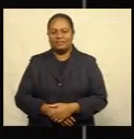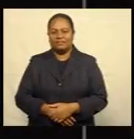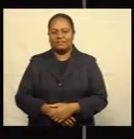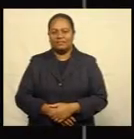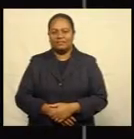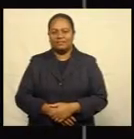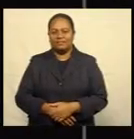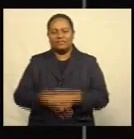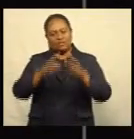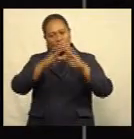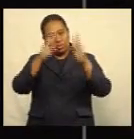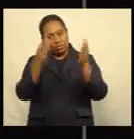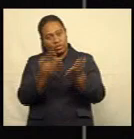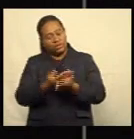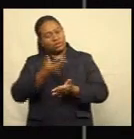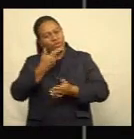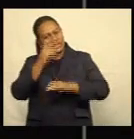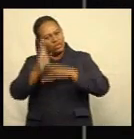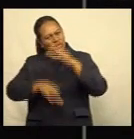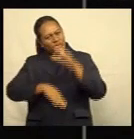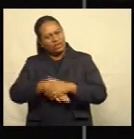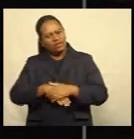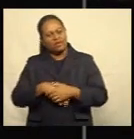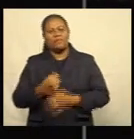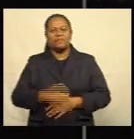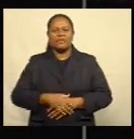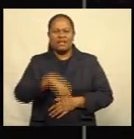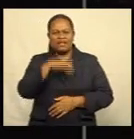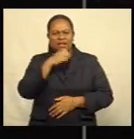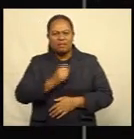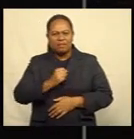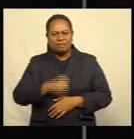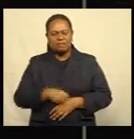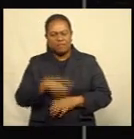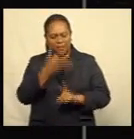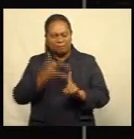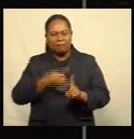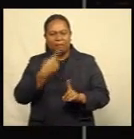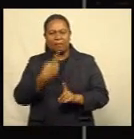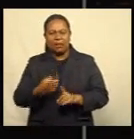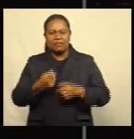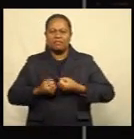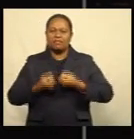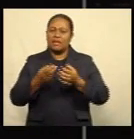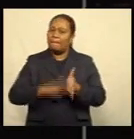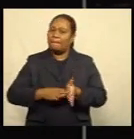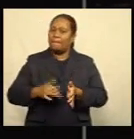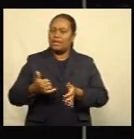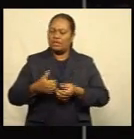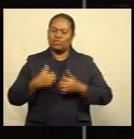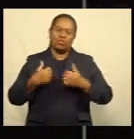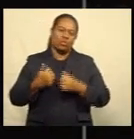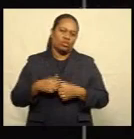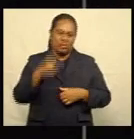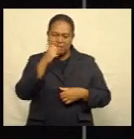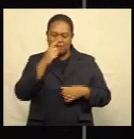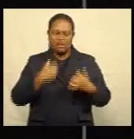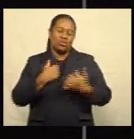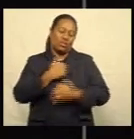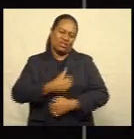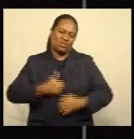And in the world of the weird and the wonderful, a New York street illusionist has a mission to bring his audience joy through his passion.